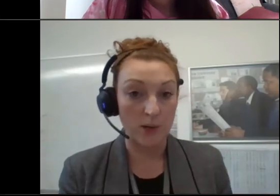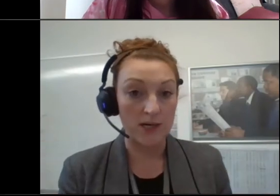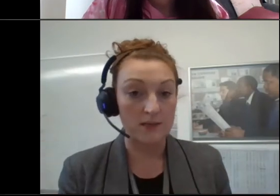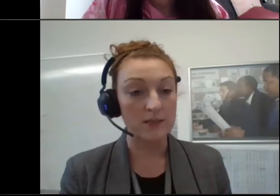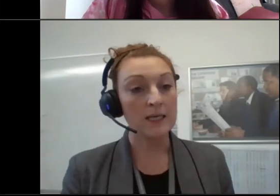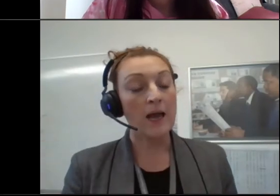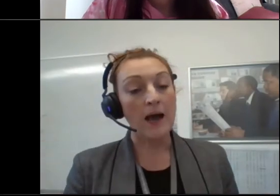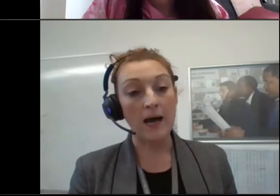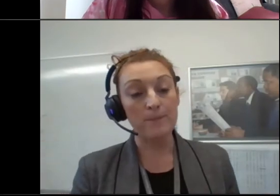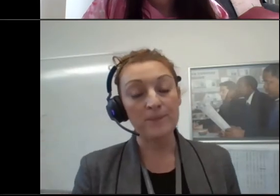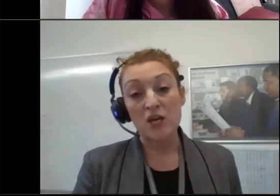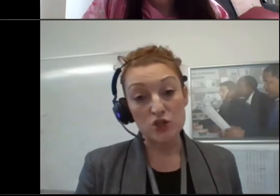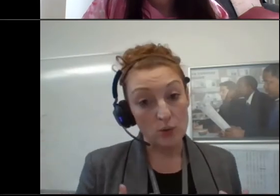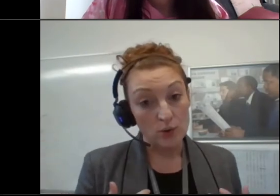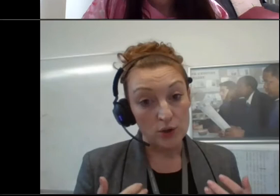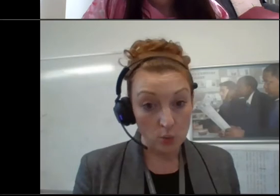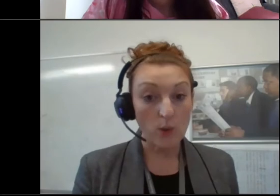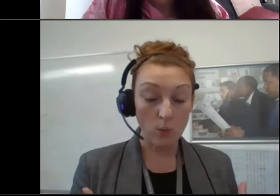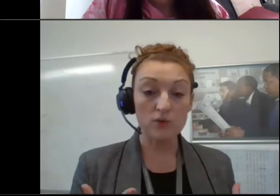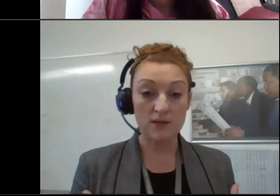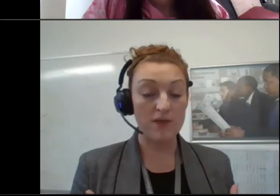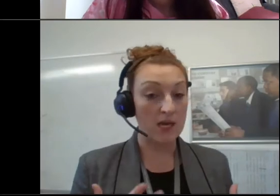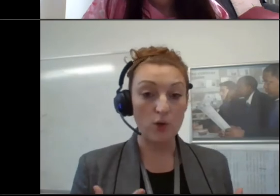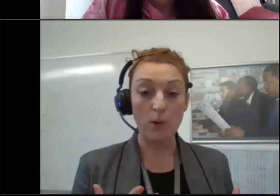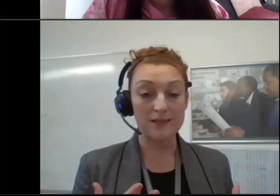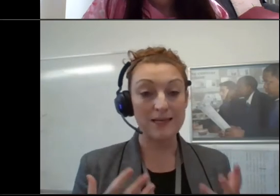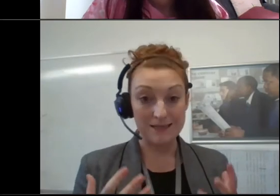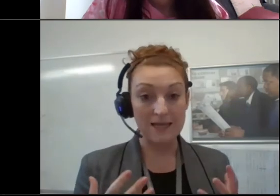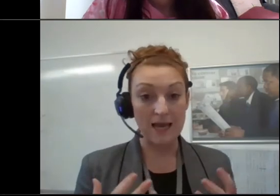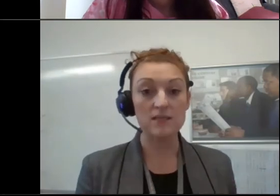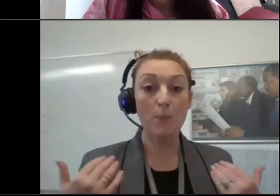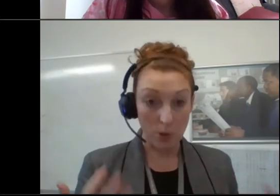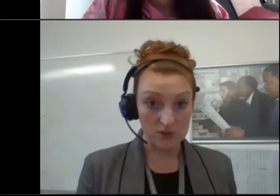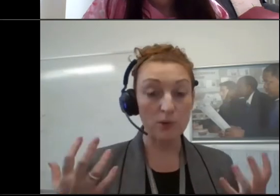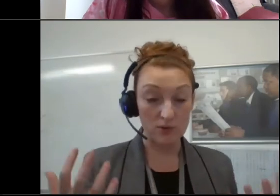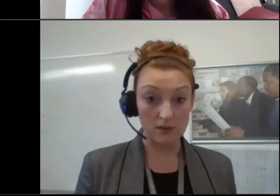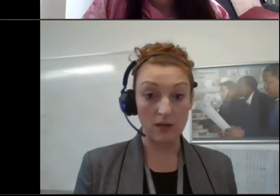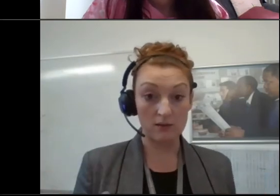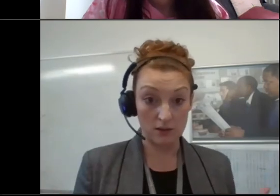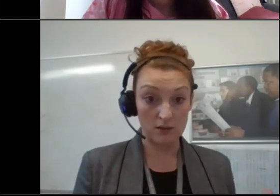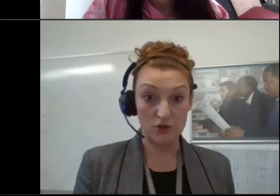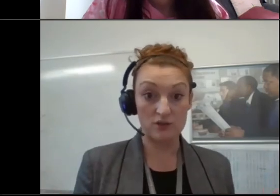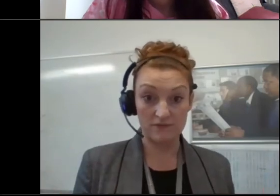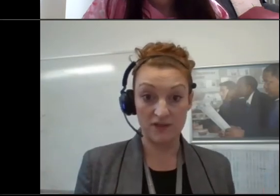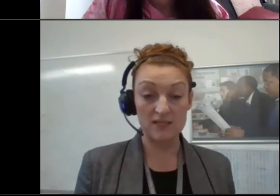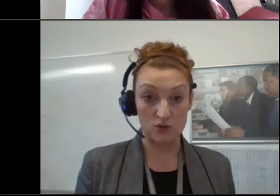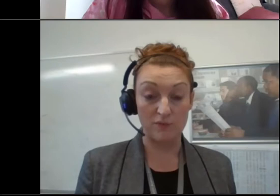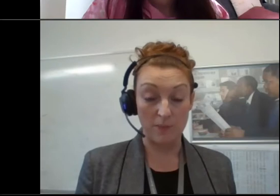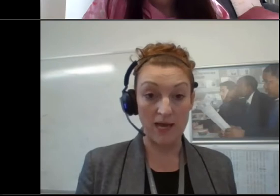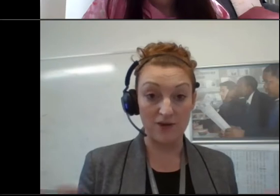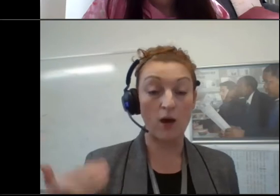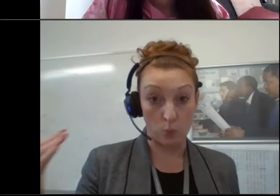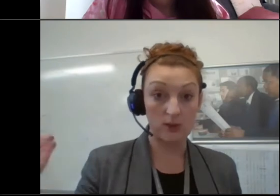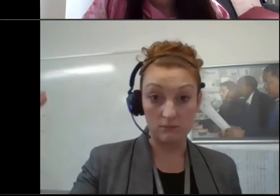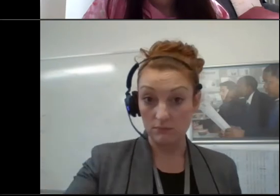feel are absolute deal breakers. So you will want something in your policy that says possible conclusions